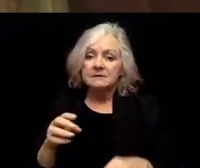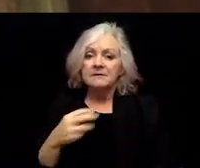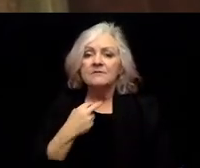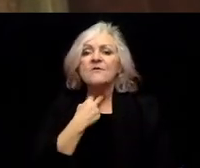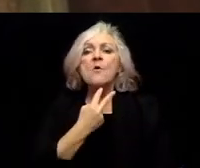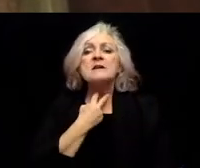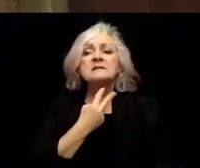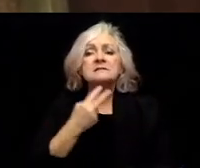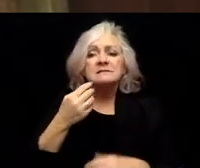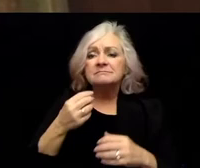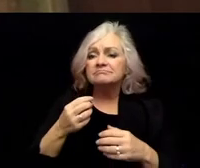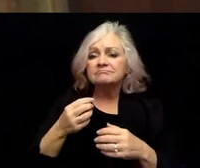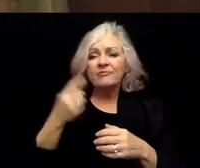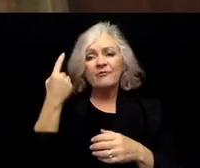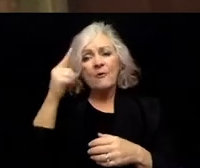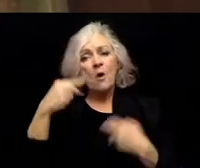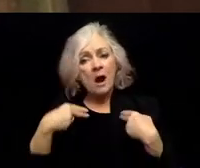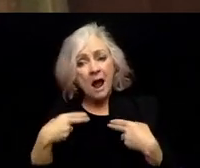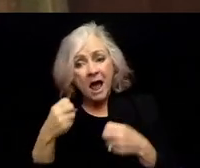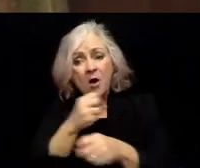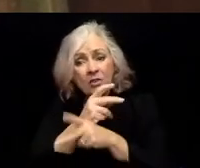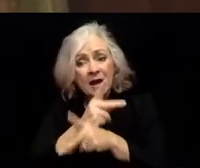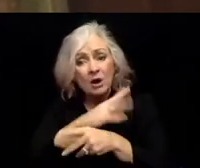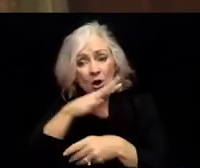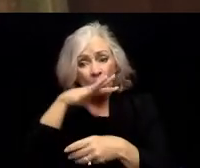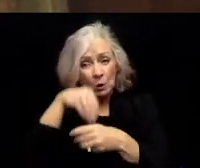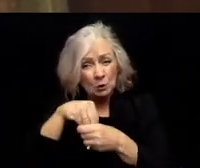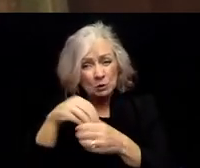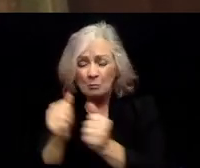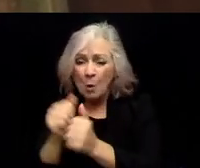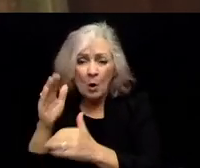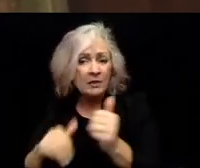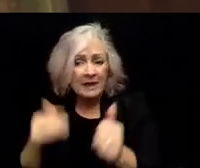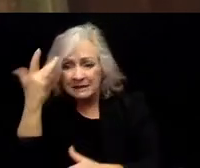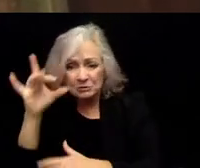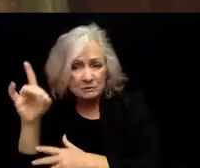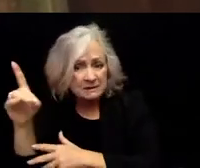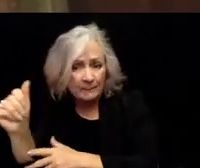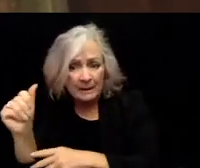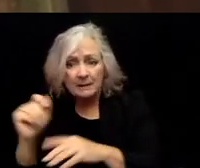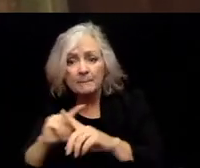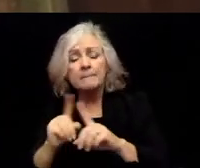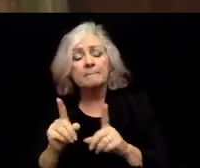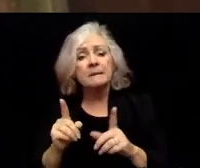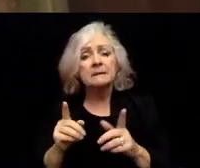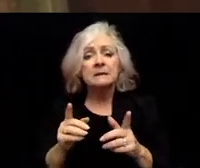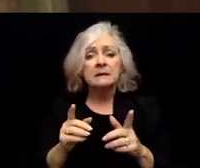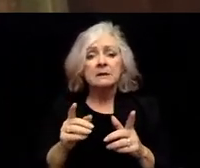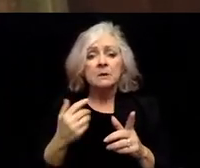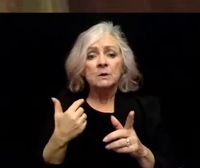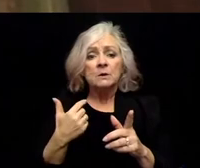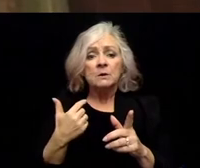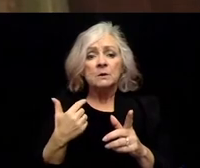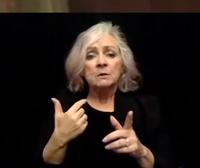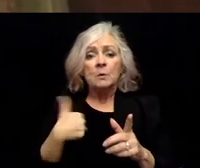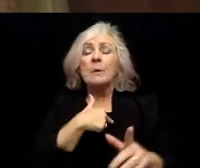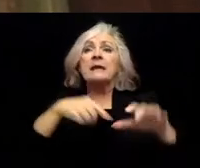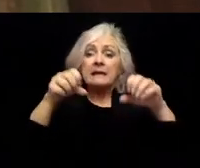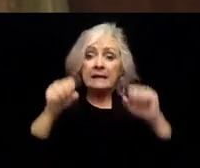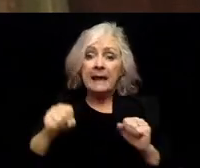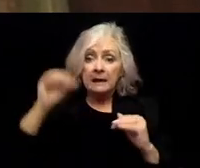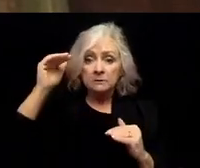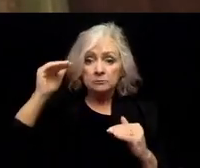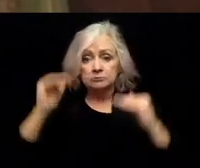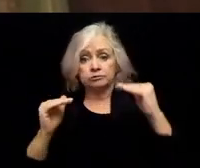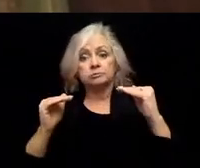disabilities, but it's much more visible in this setting. And we can get to a place of fixing these inequalities and by helping everyone get the care